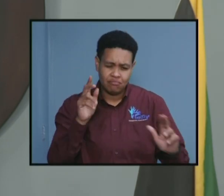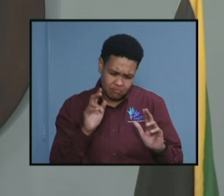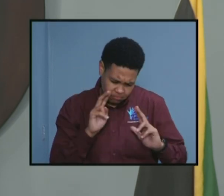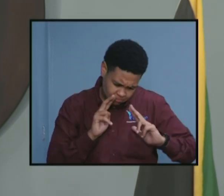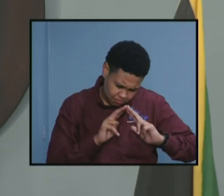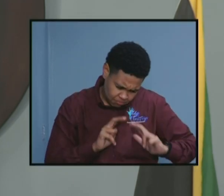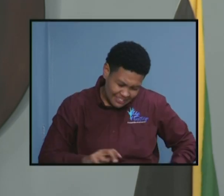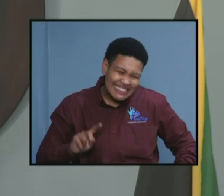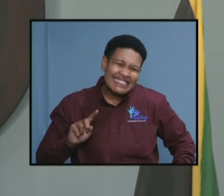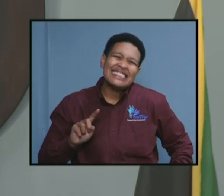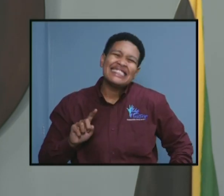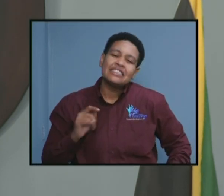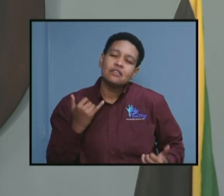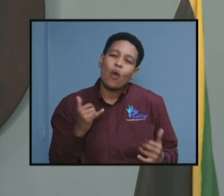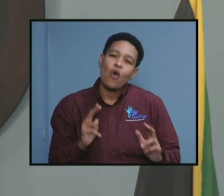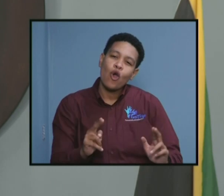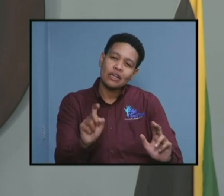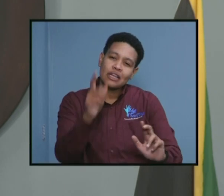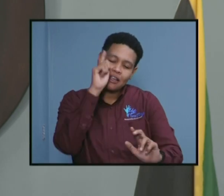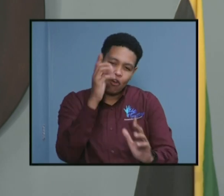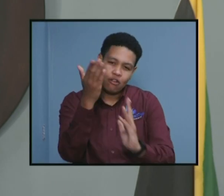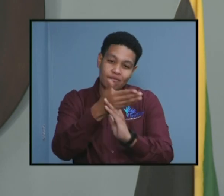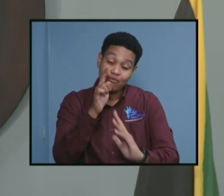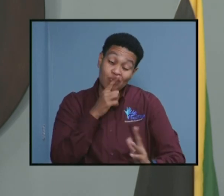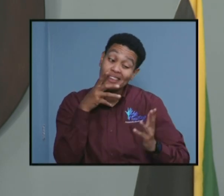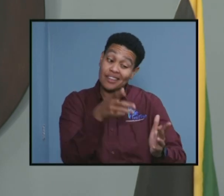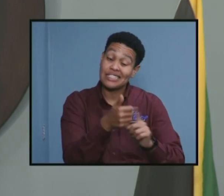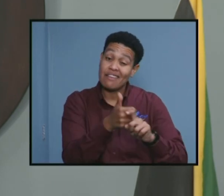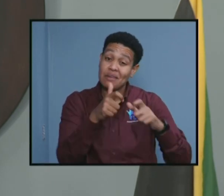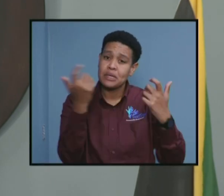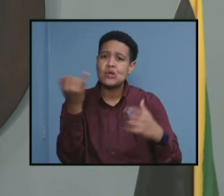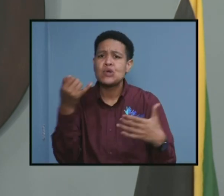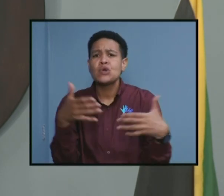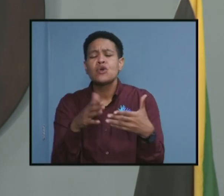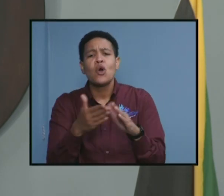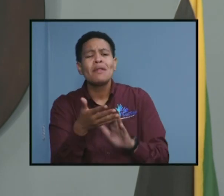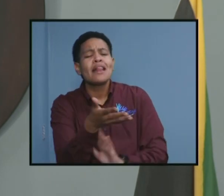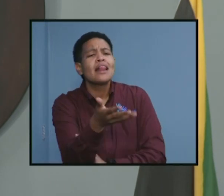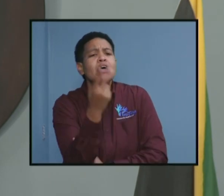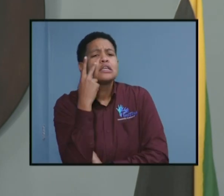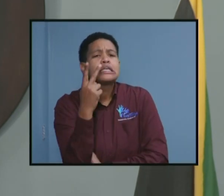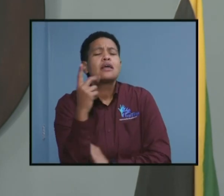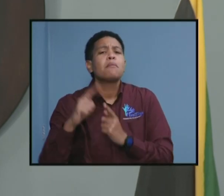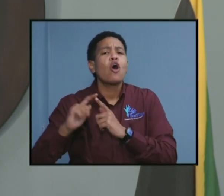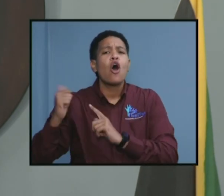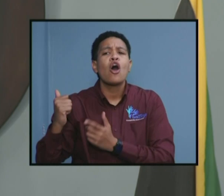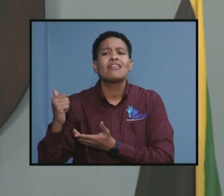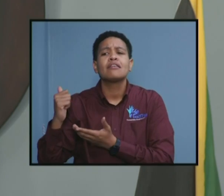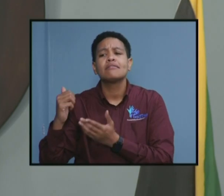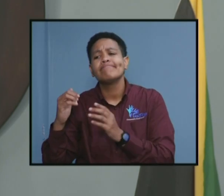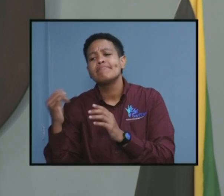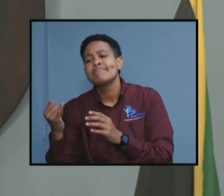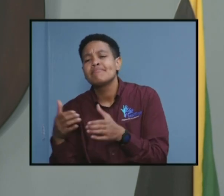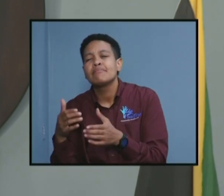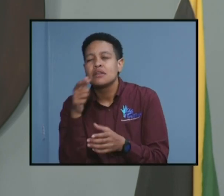for intervention. The presence of major gangs in the community, as well as a number of other less organized